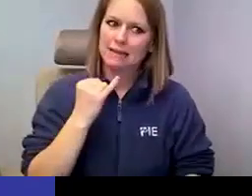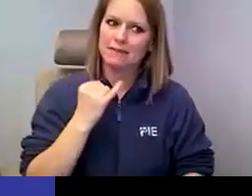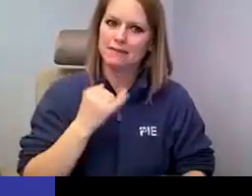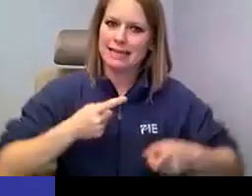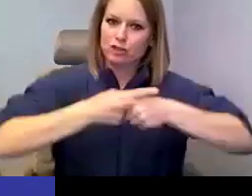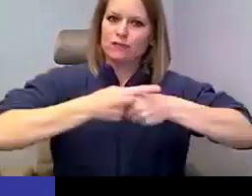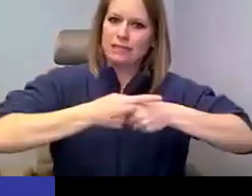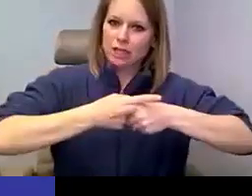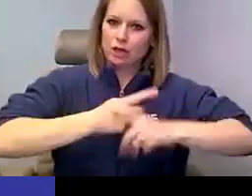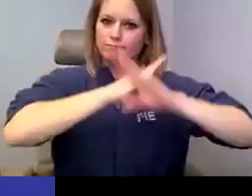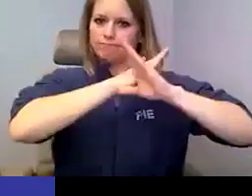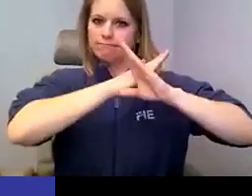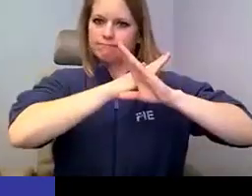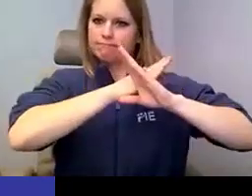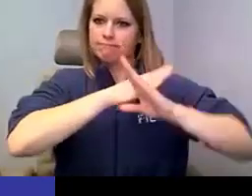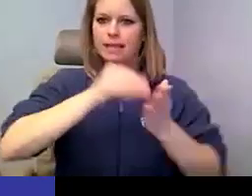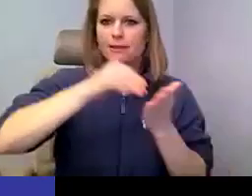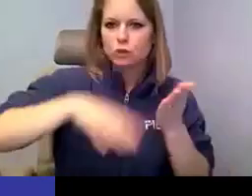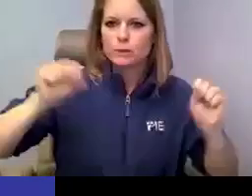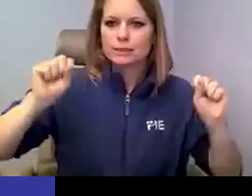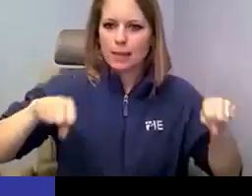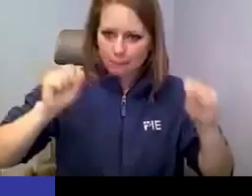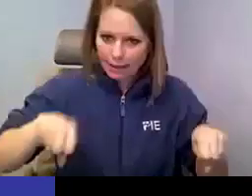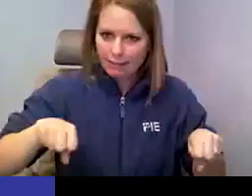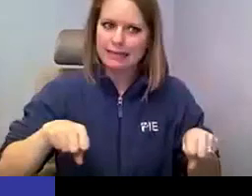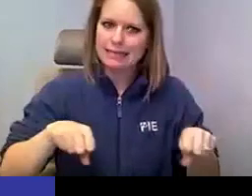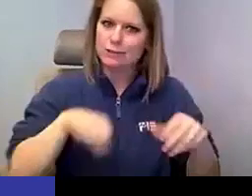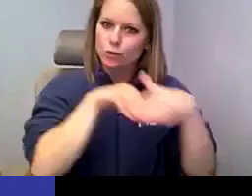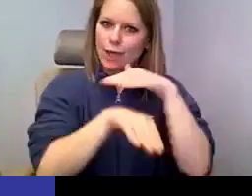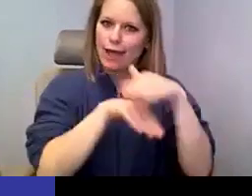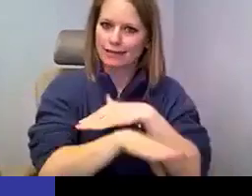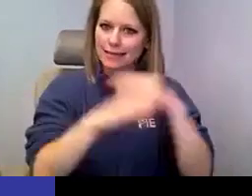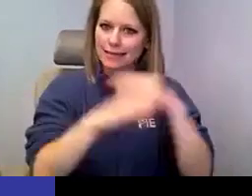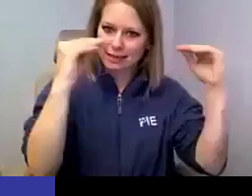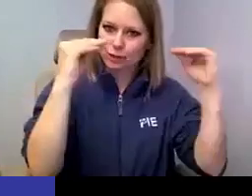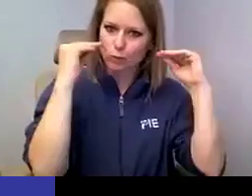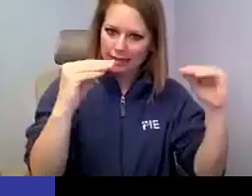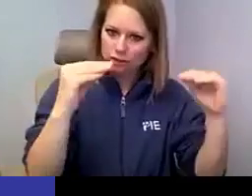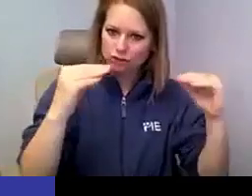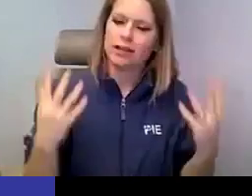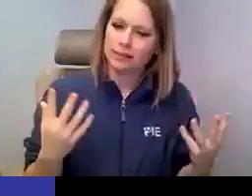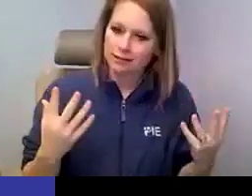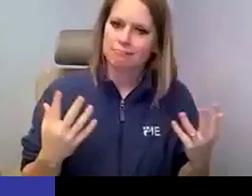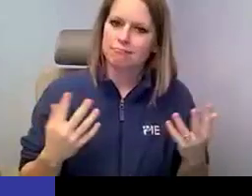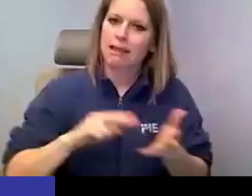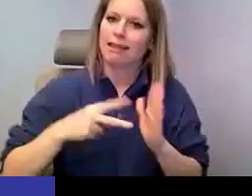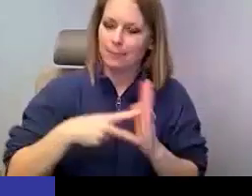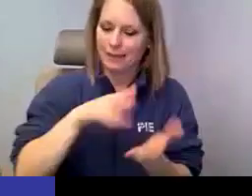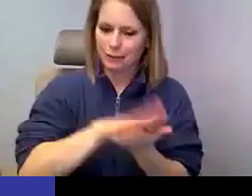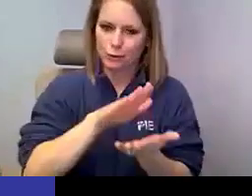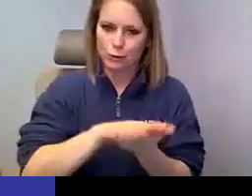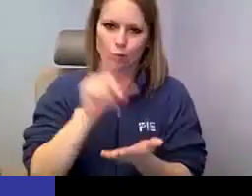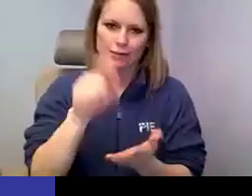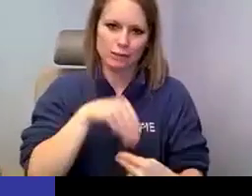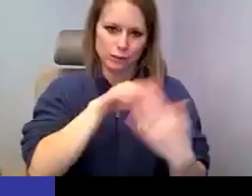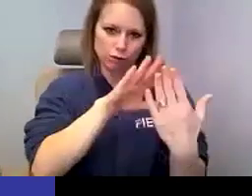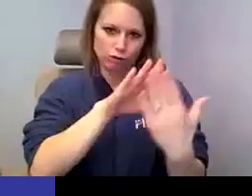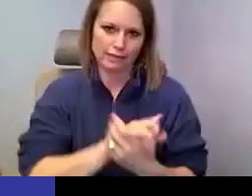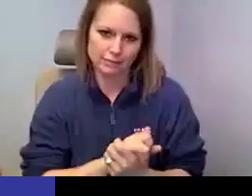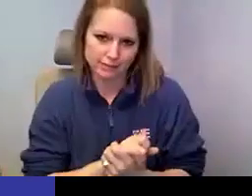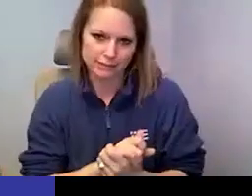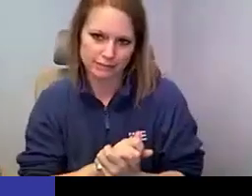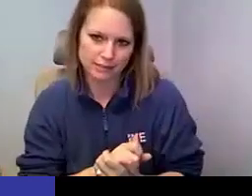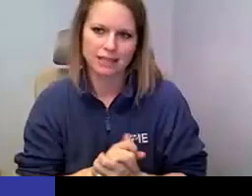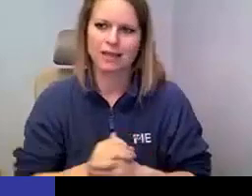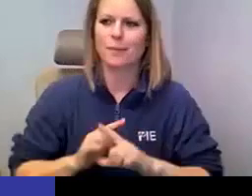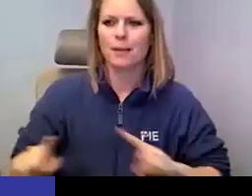progress in the curriculum are things that the school does need to address. So those behaviors that sort of don't